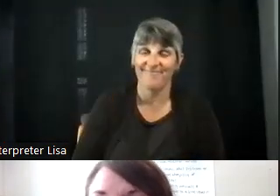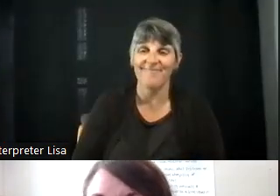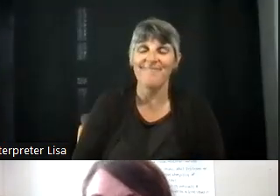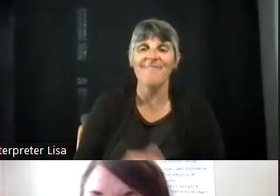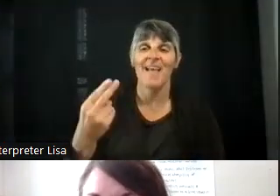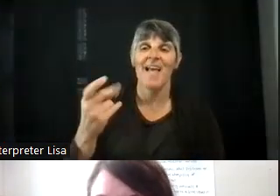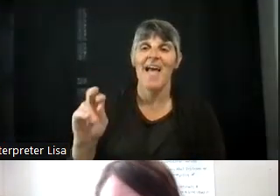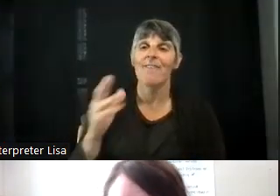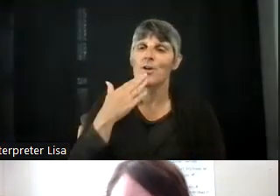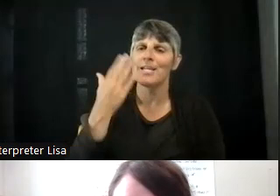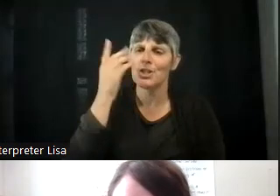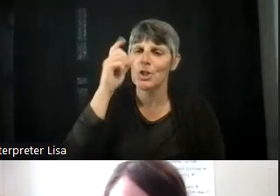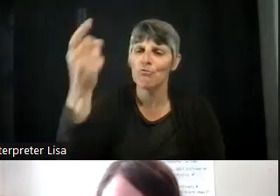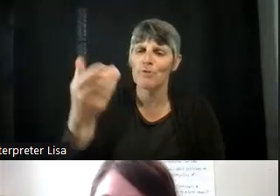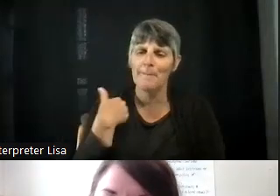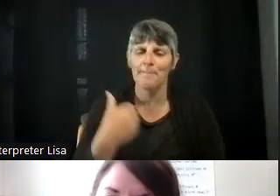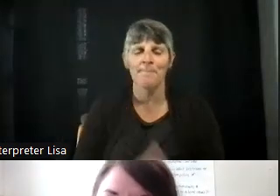It's good to dream.